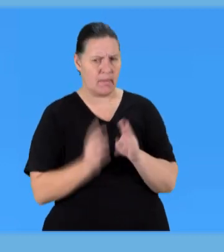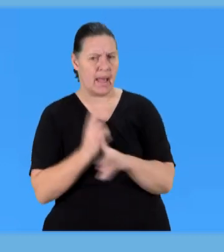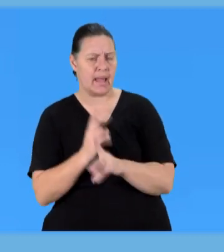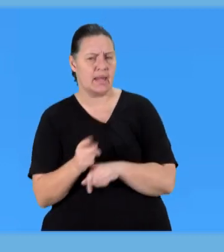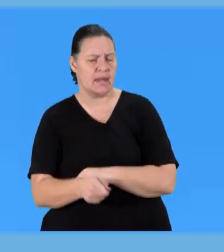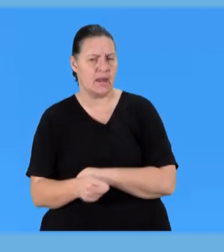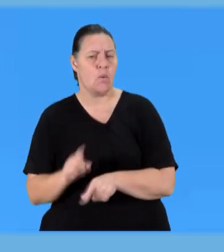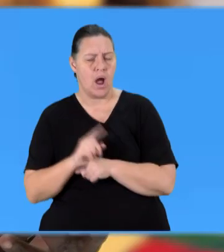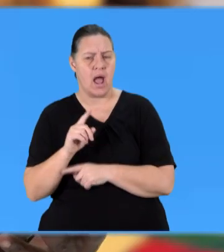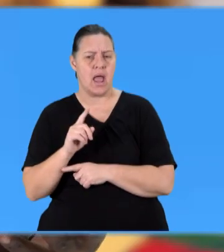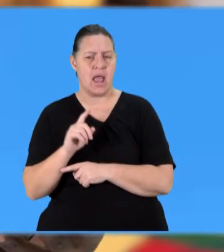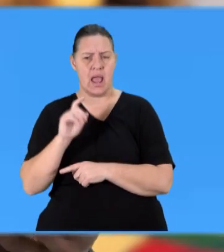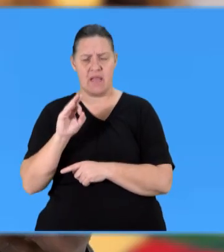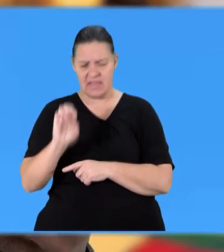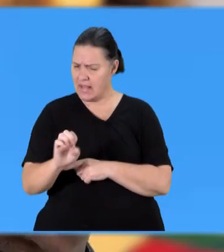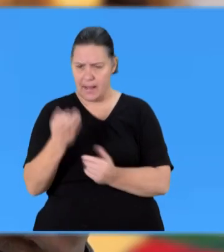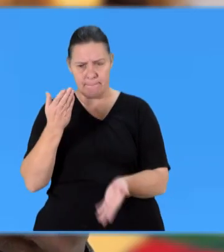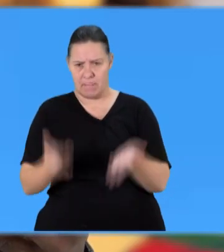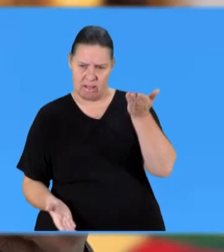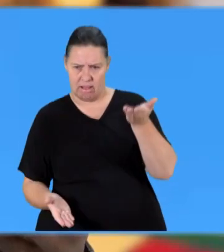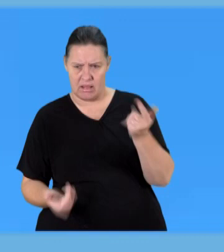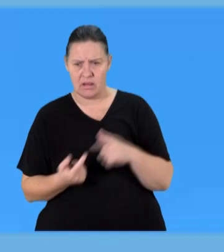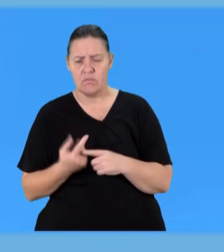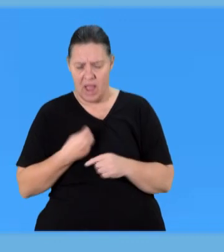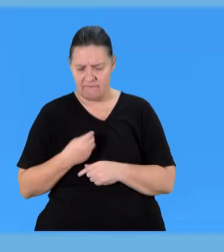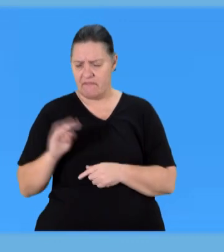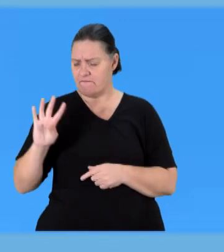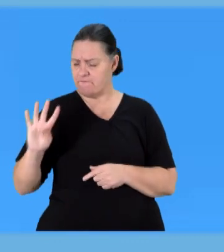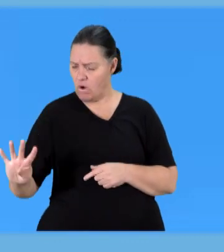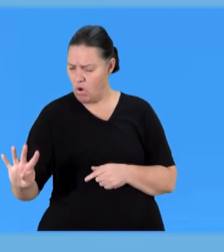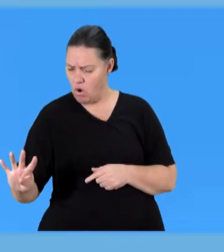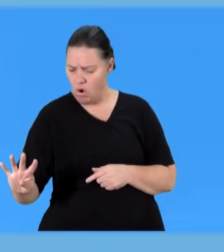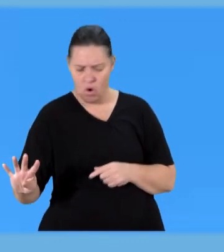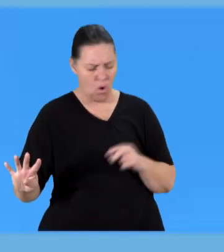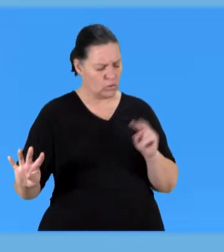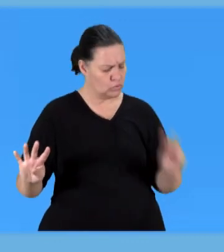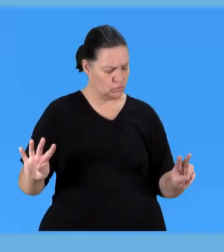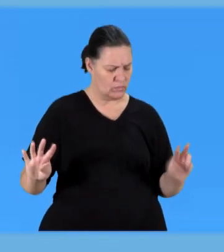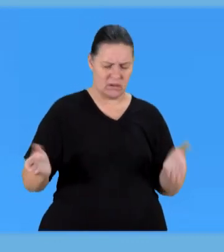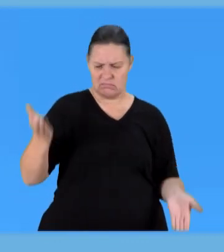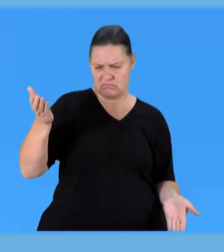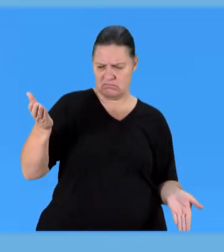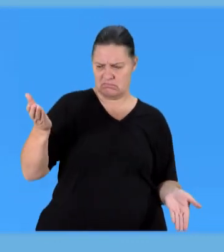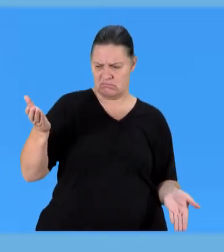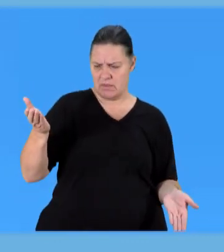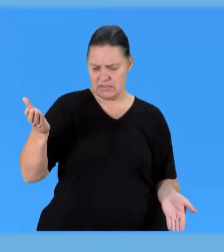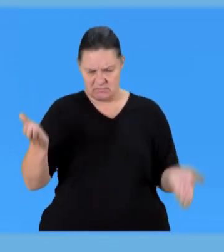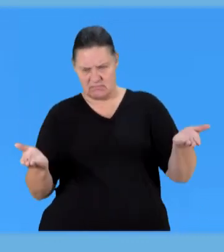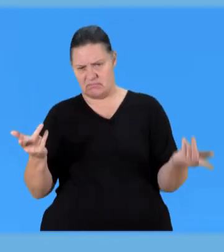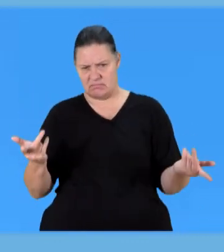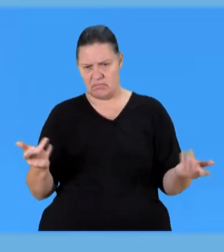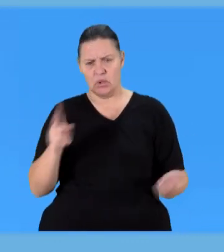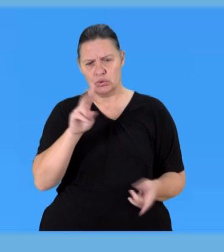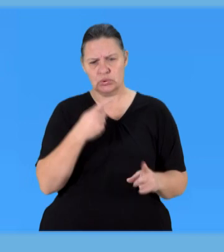I've created a problem because now the iron is now imbalanced. I now have 4 ions on the right-hand side being